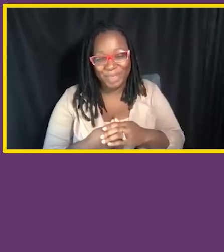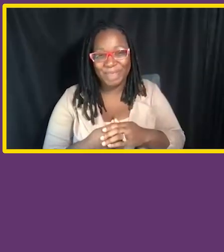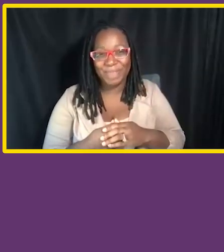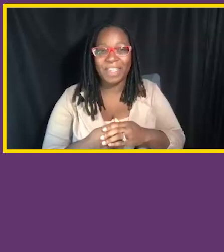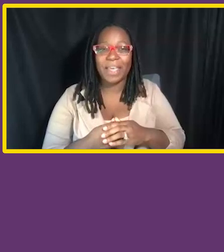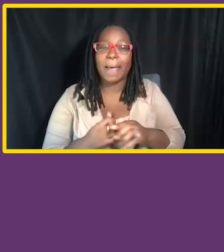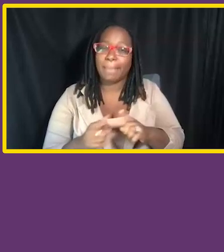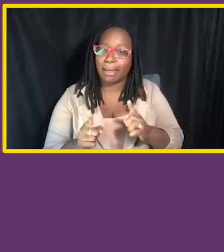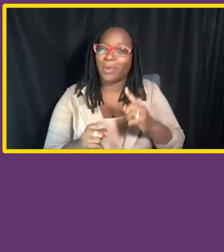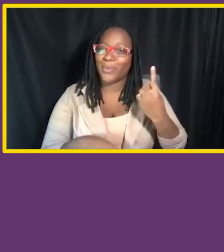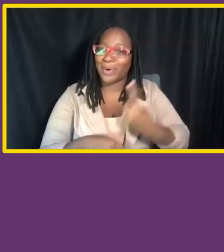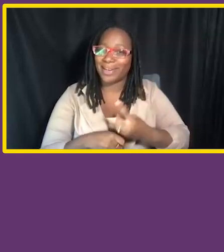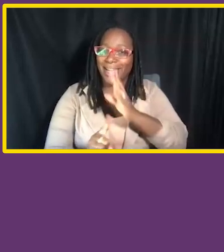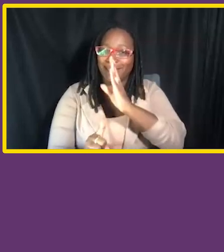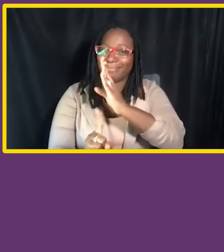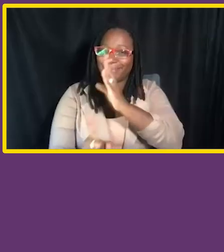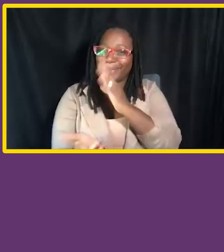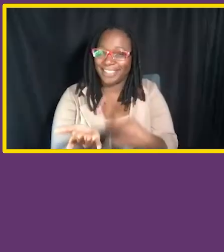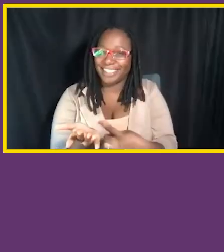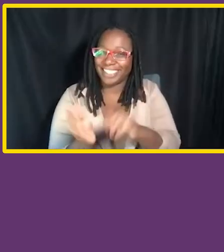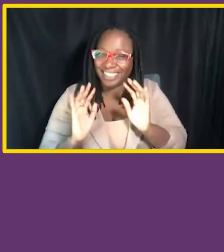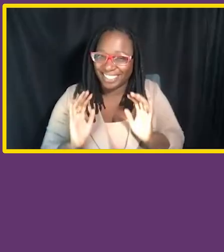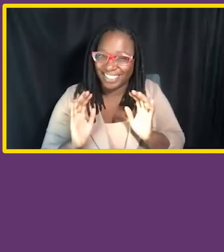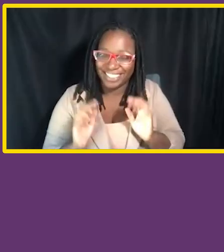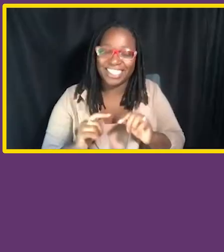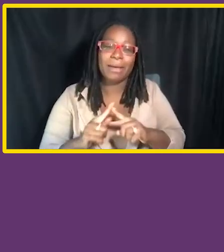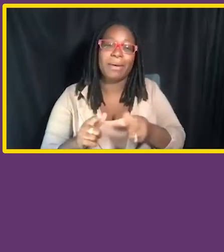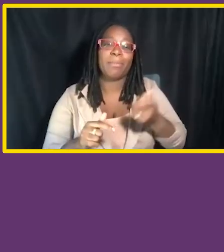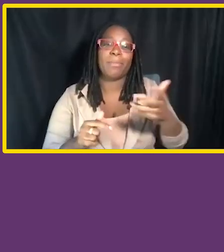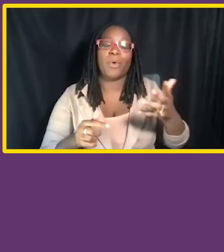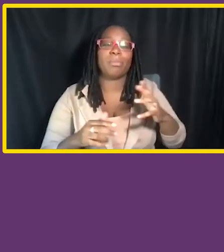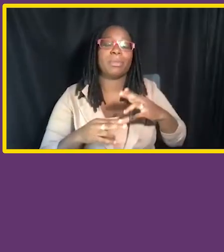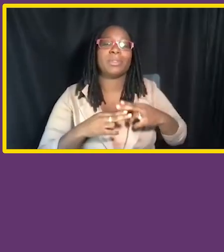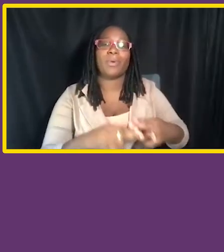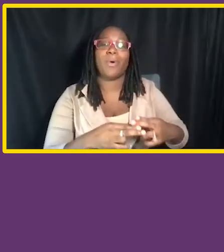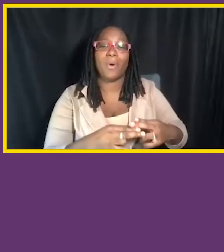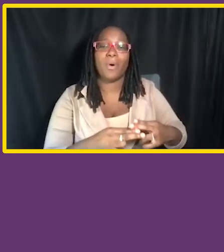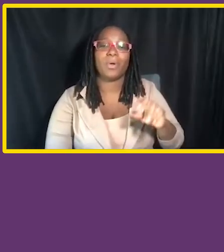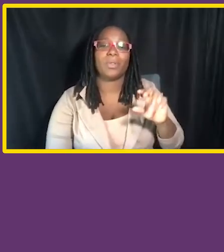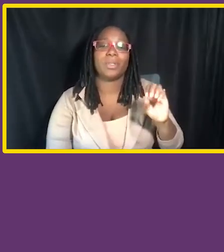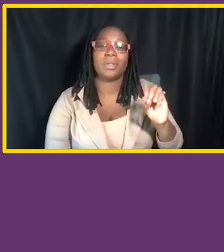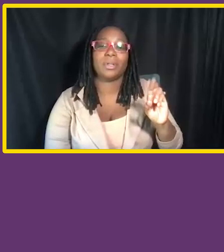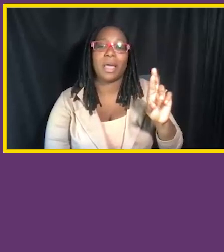offline and have that conversation. But this poem is called Our Grandmothers.